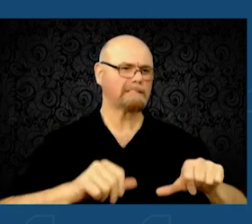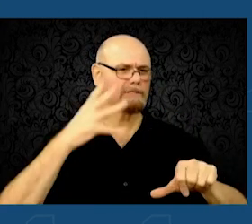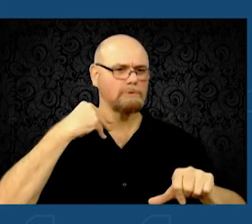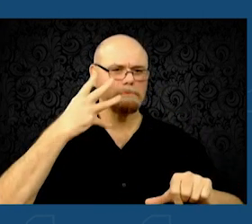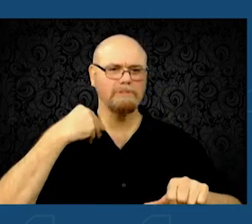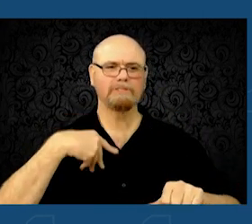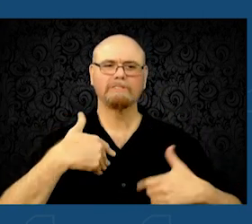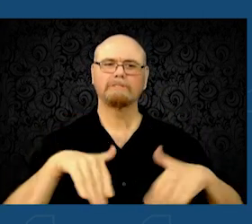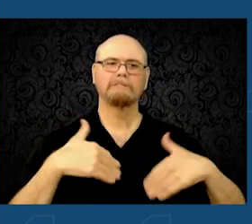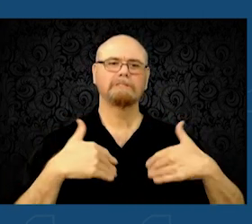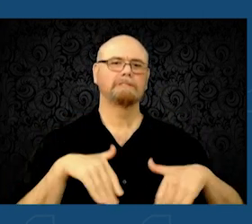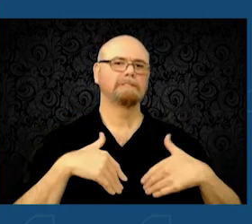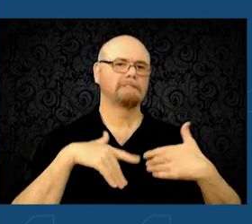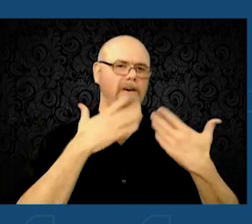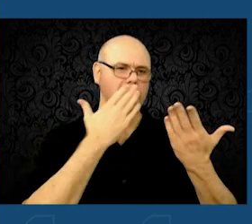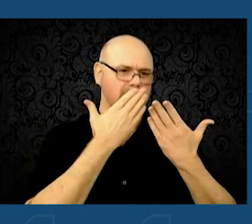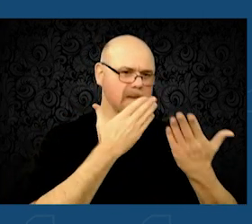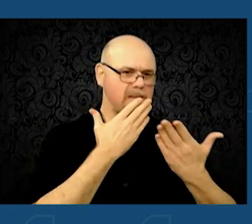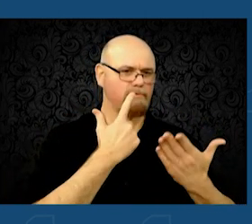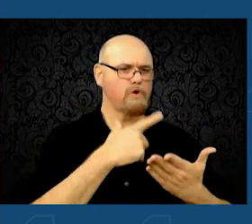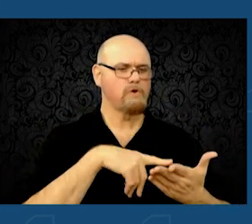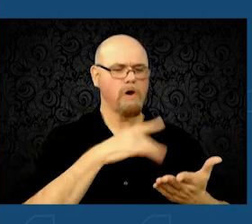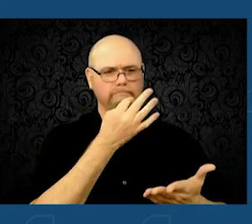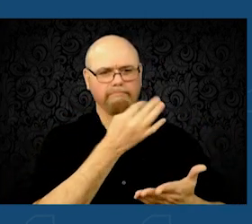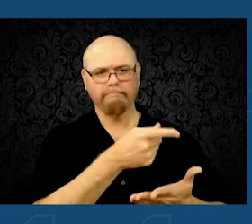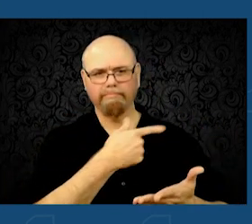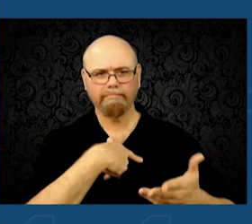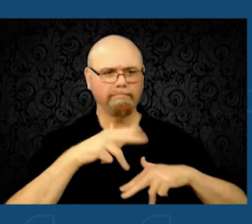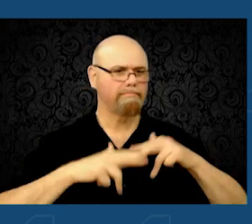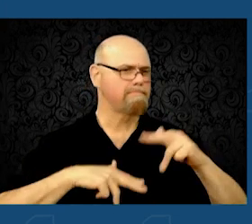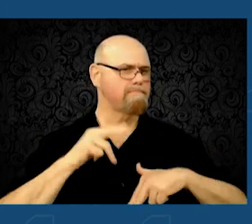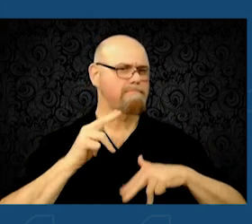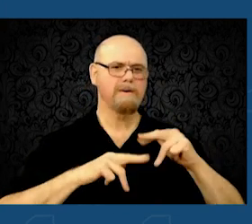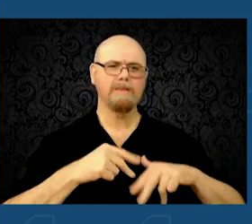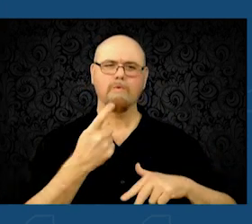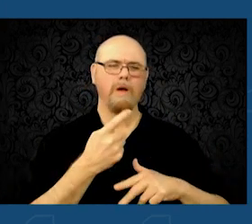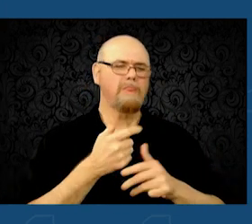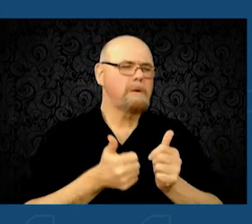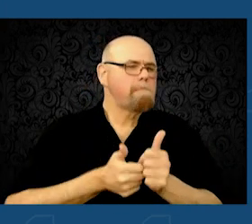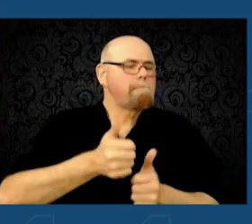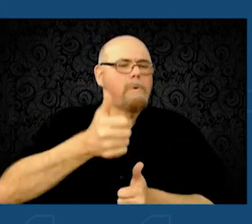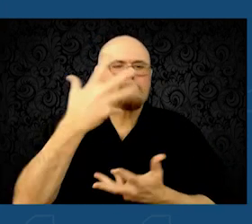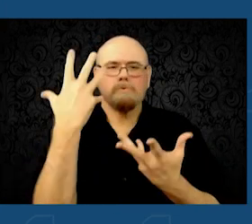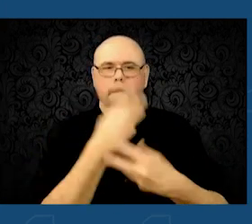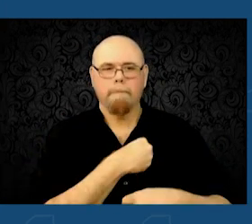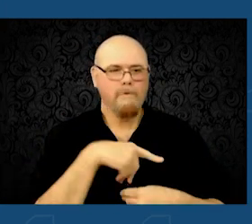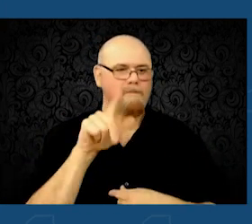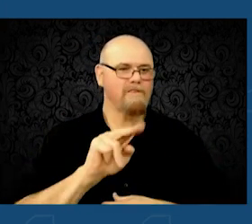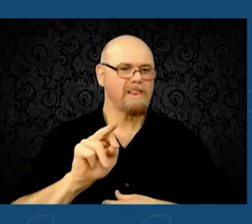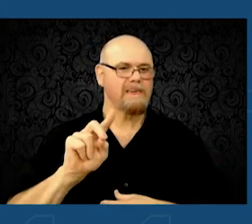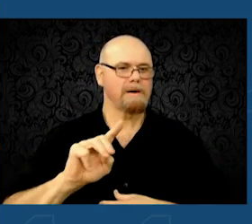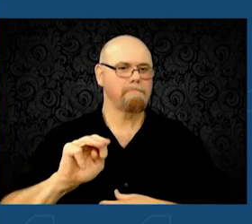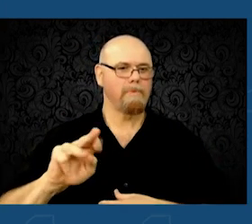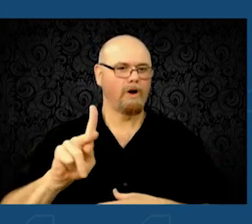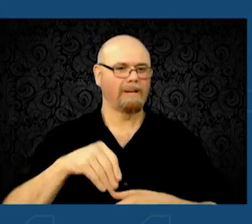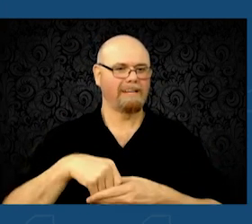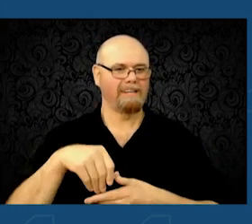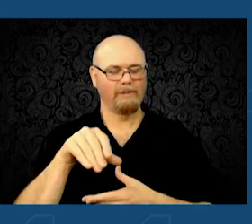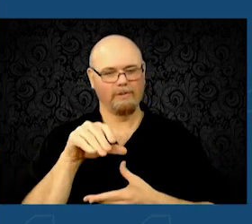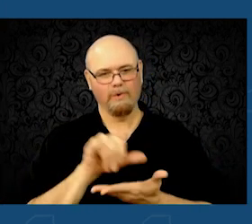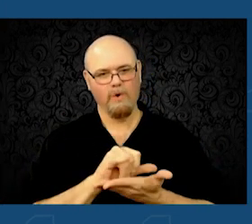your expertise in building one of the most beautiful landmarks in New York State.